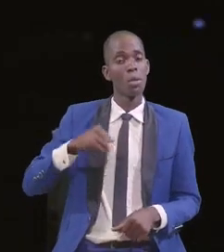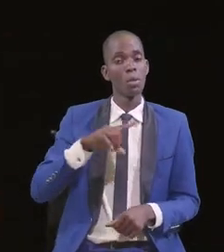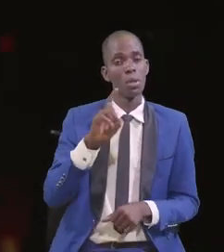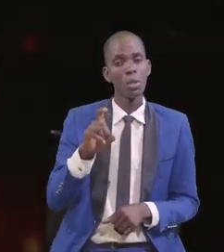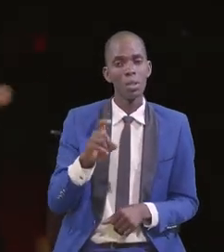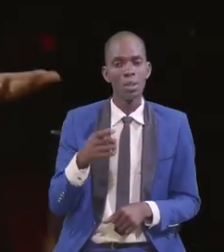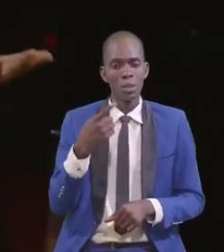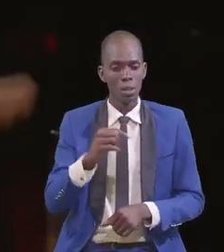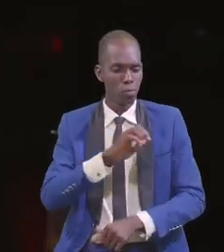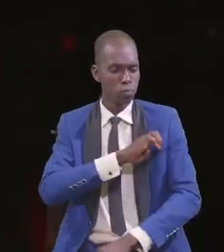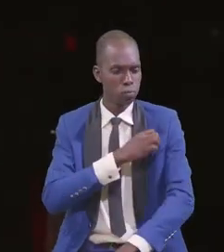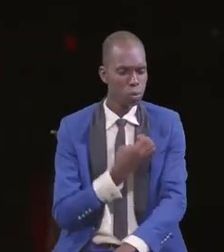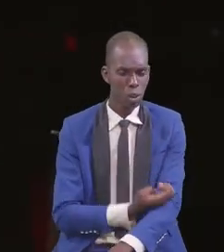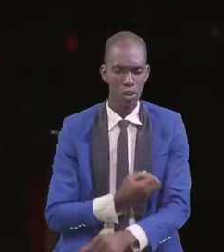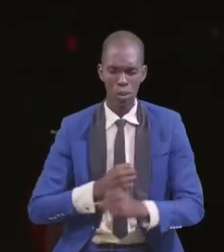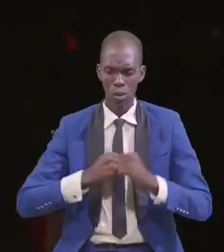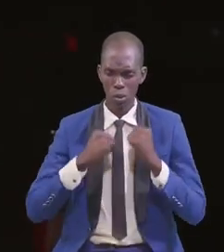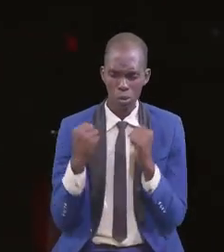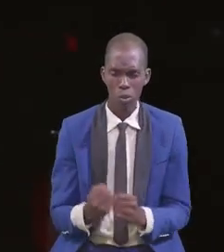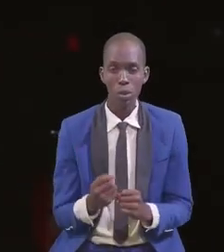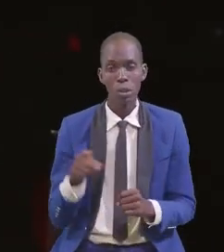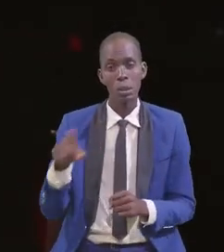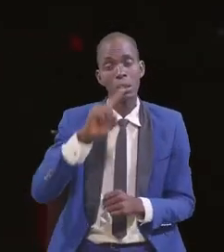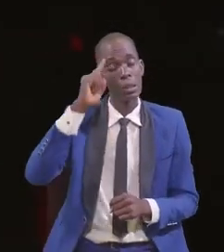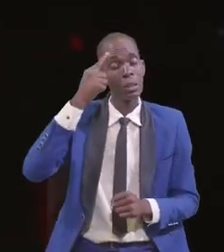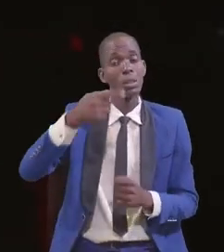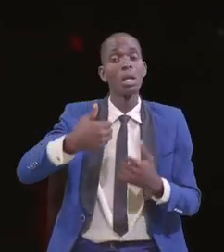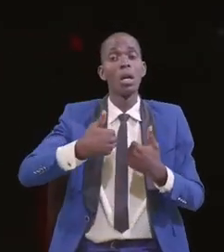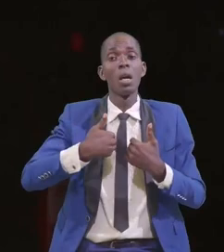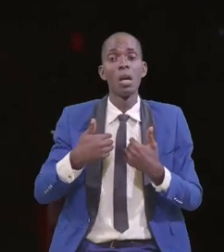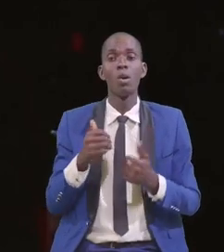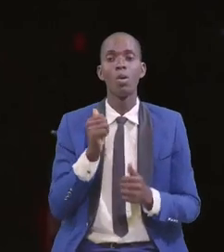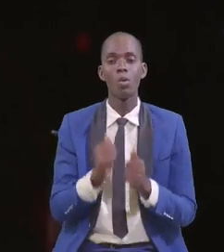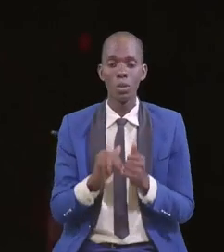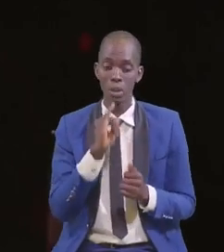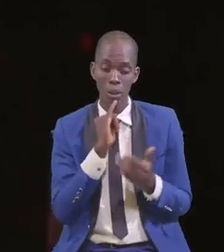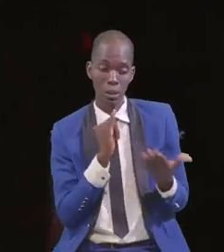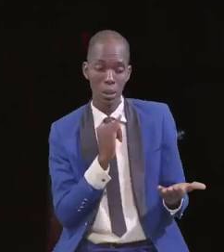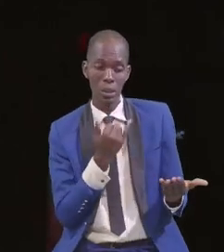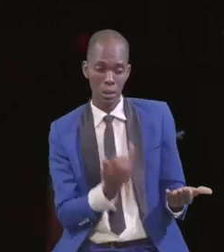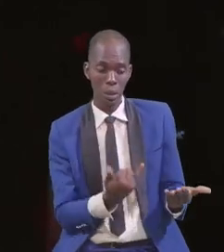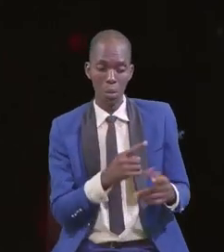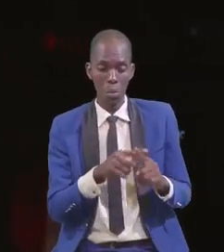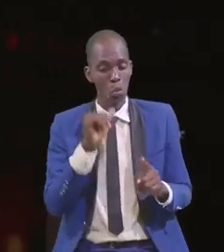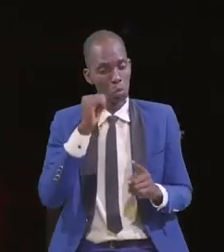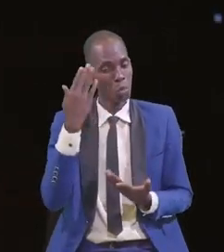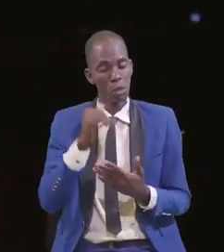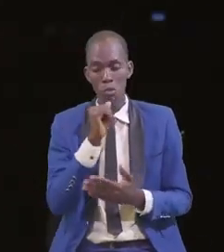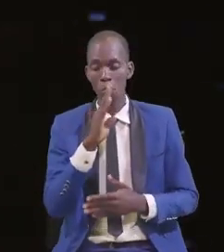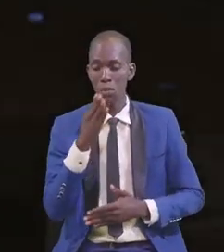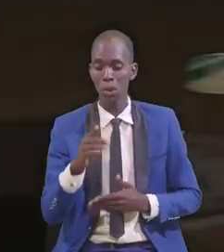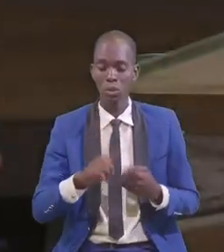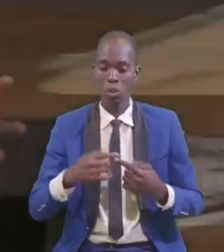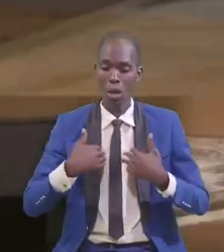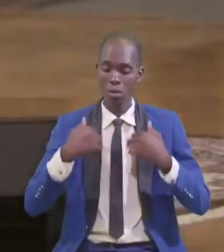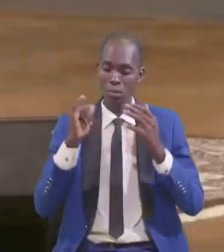the strength, physical, the thing they have, which is there today and is not there tomorrow. The